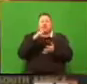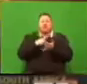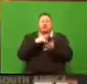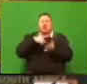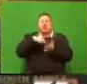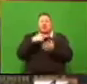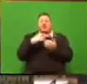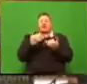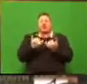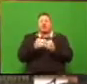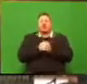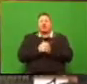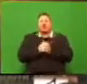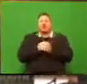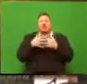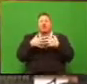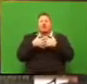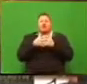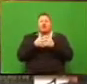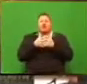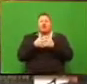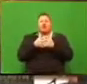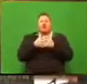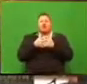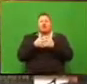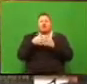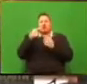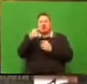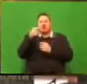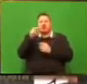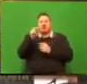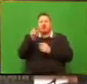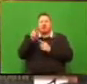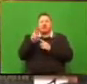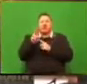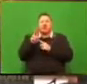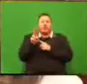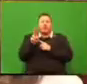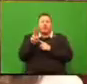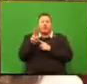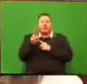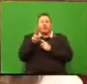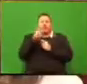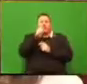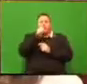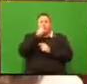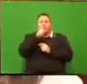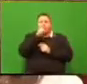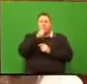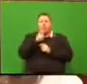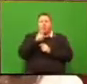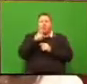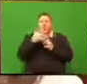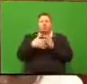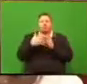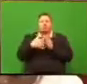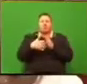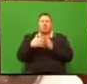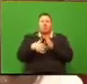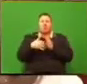The establishment of the Government of National Unity is singularly a very cruel joke by